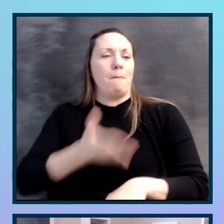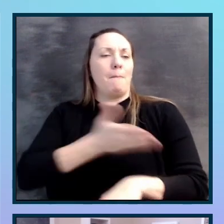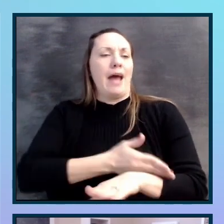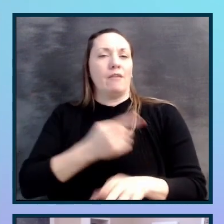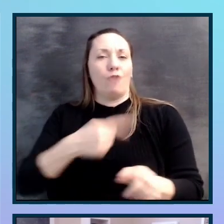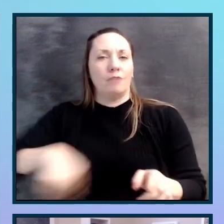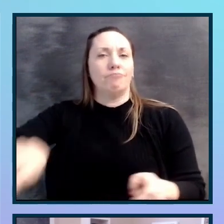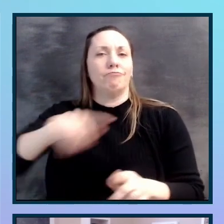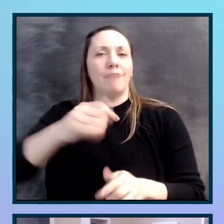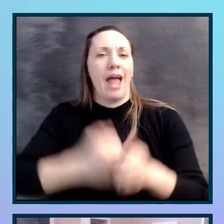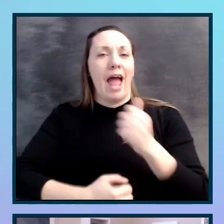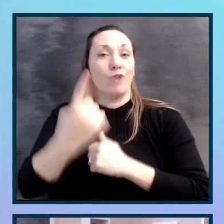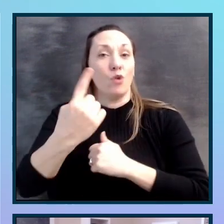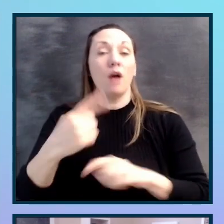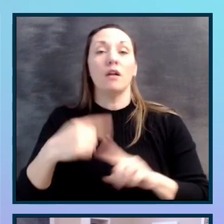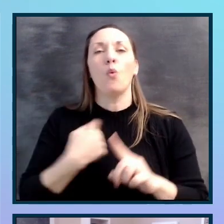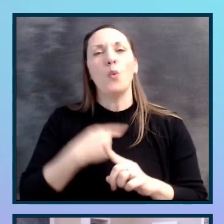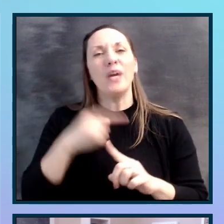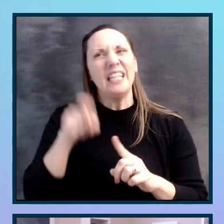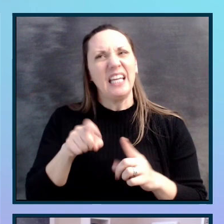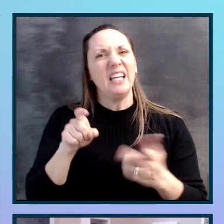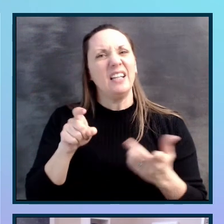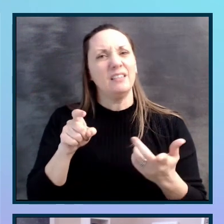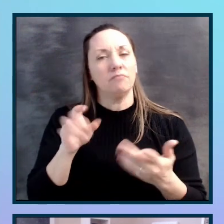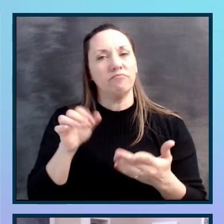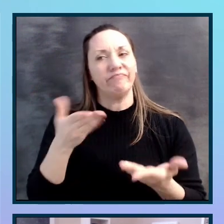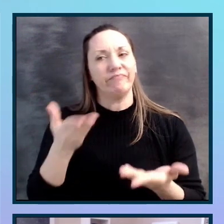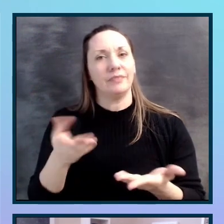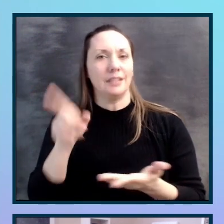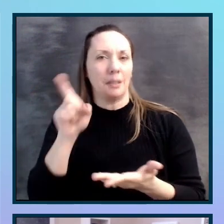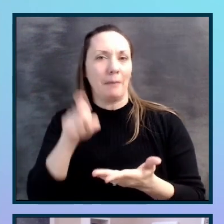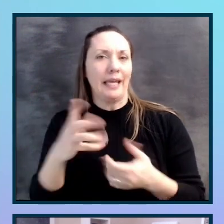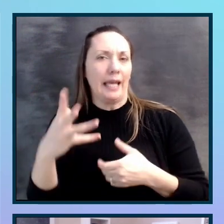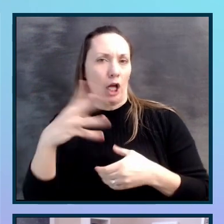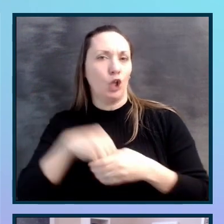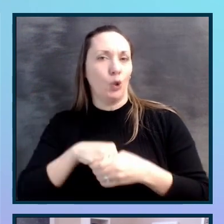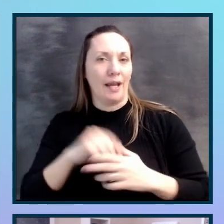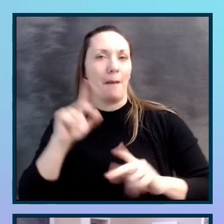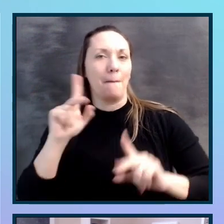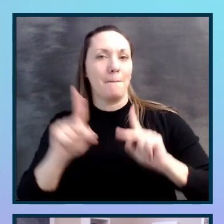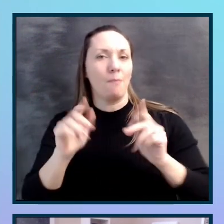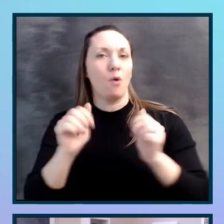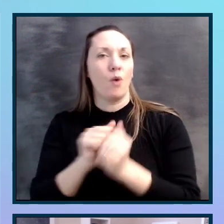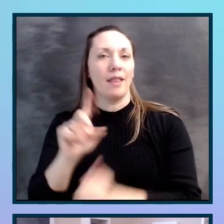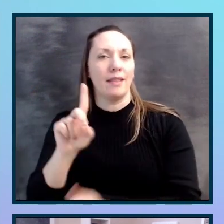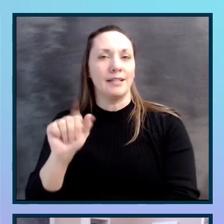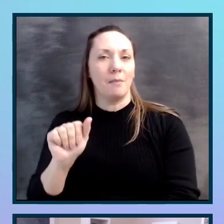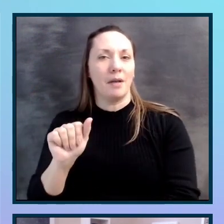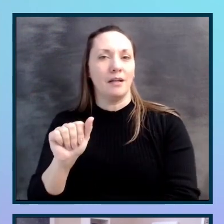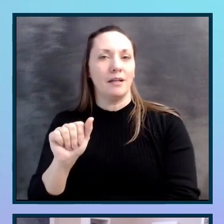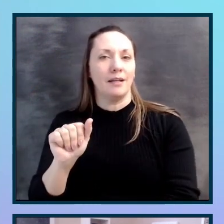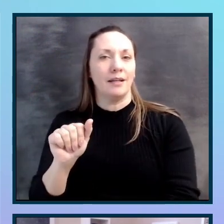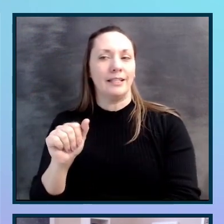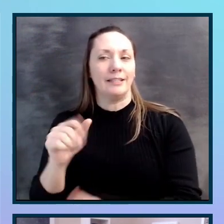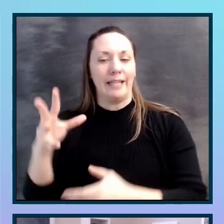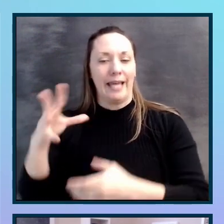everyone, we need, at that point, to be including people with disabilities in the process. We need to be able to